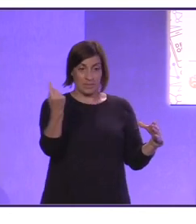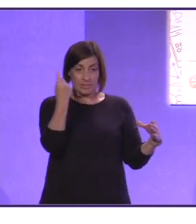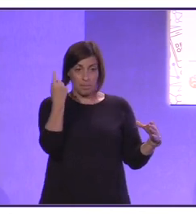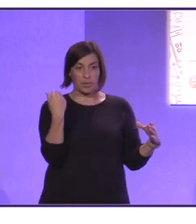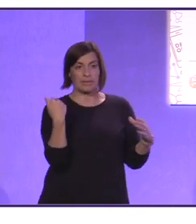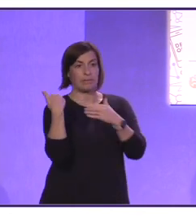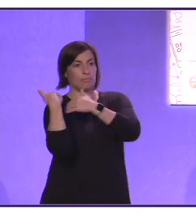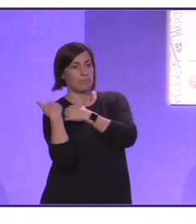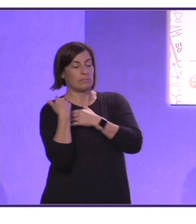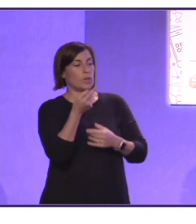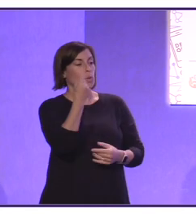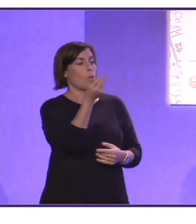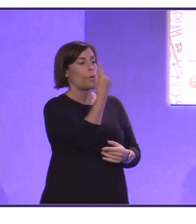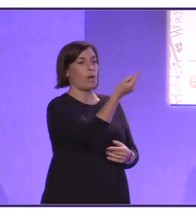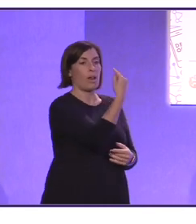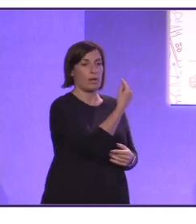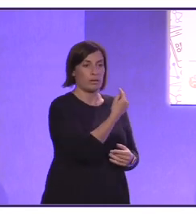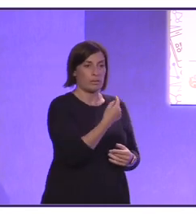caller,